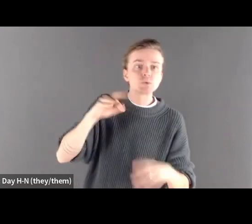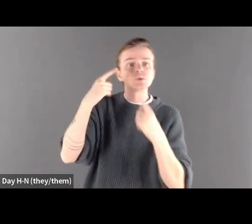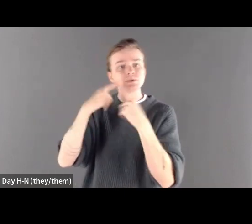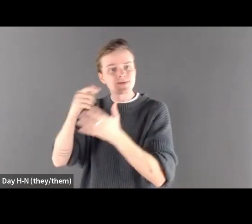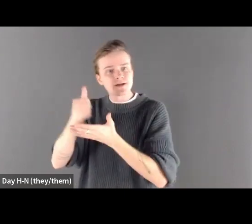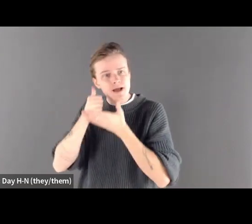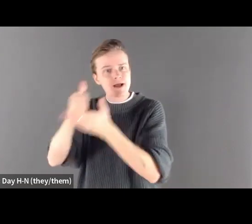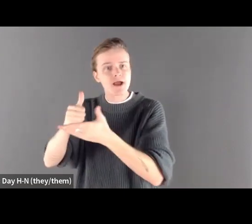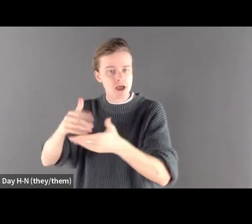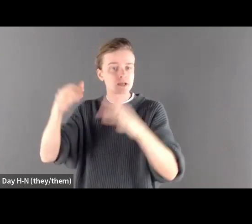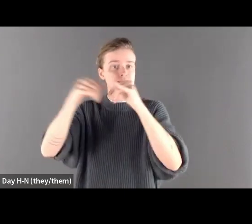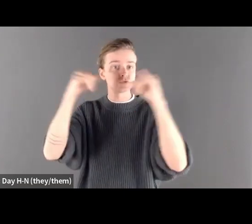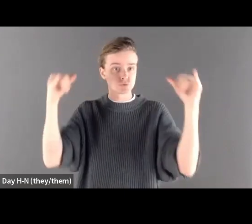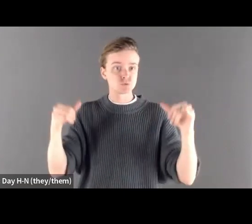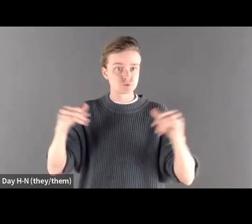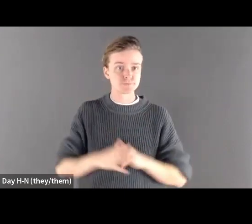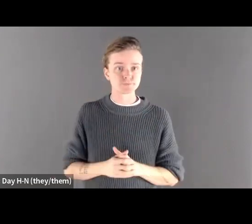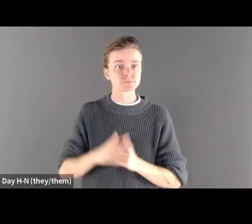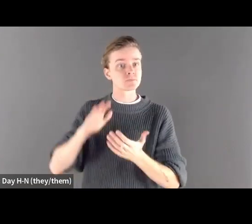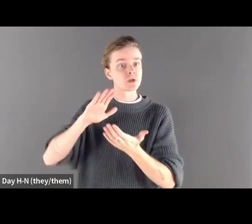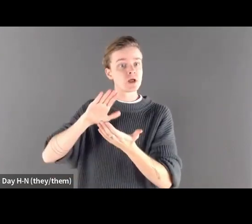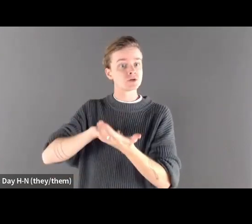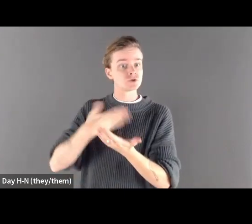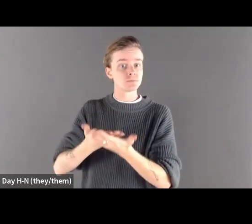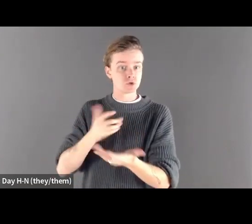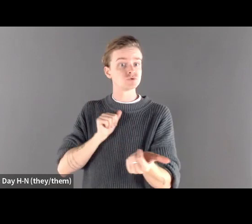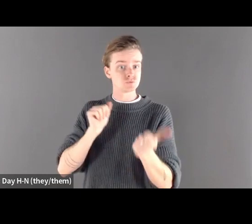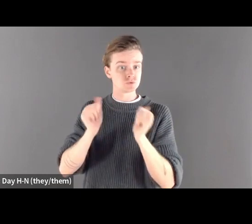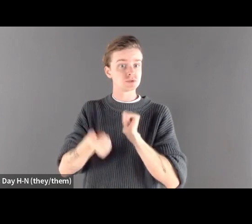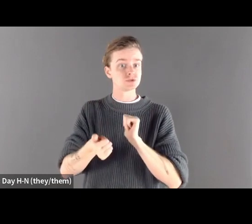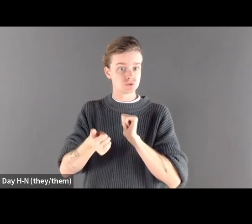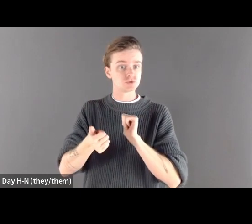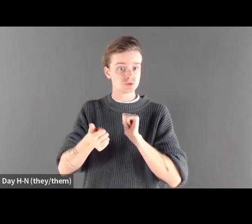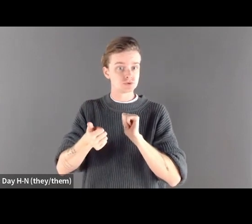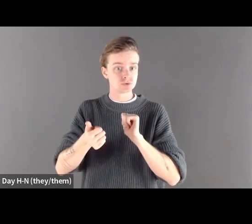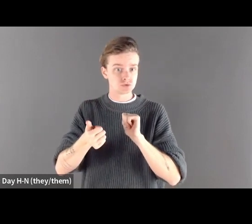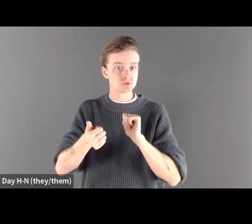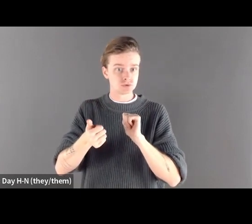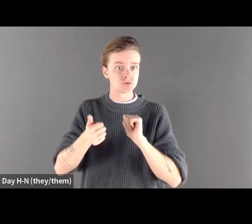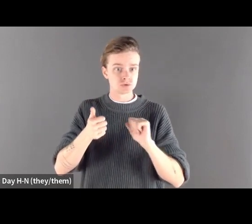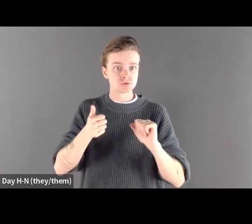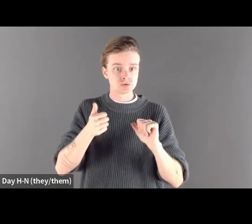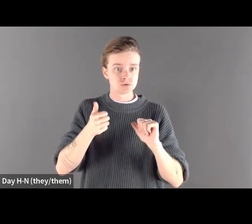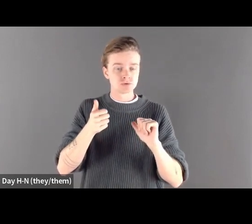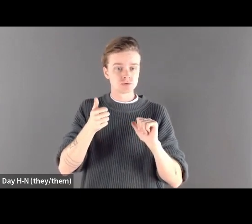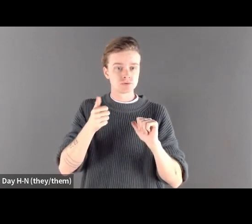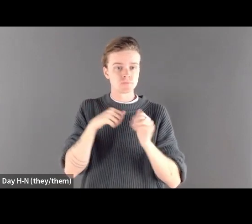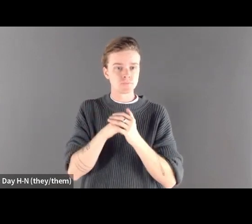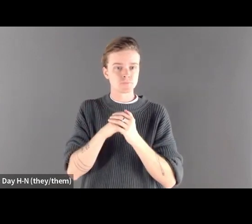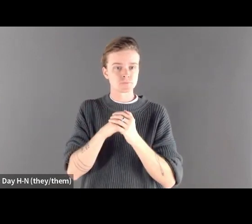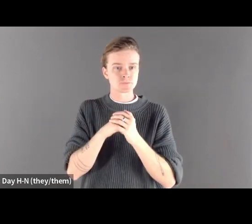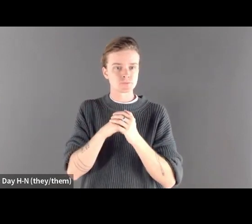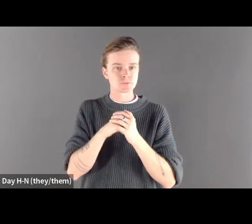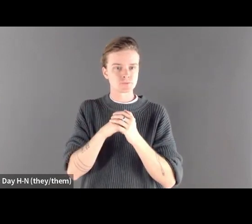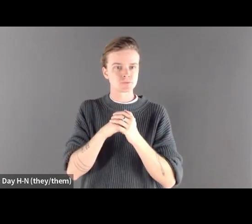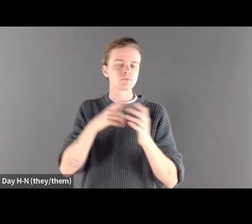disruption. I'm mentioning this because out of, let's say, I think that one important aspect is trying to understand